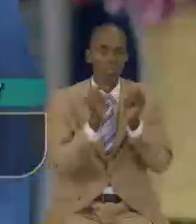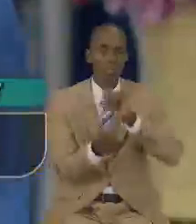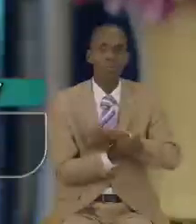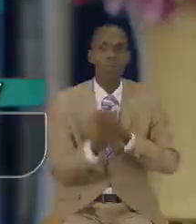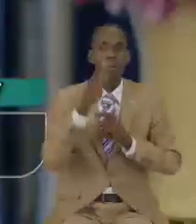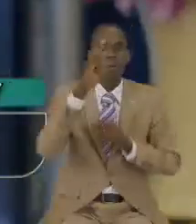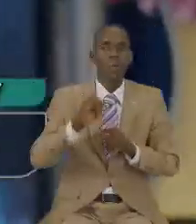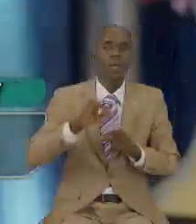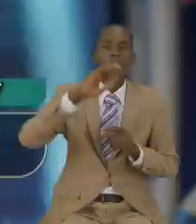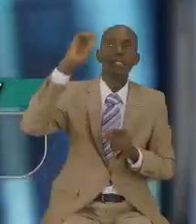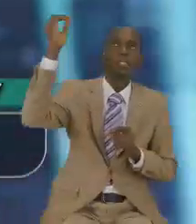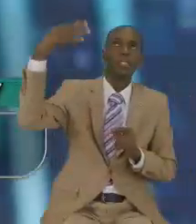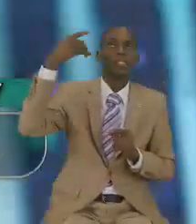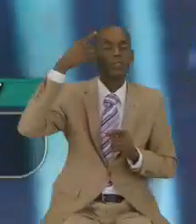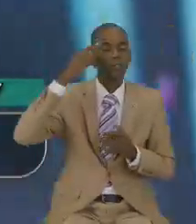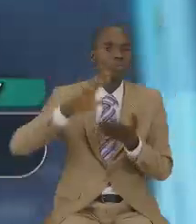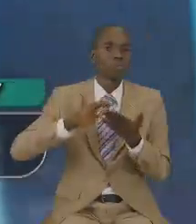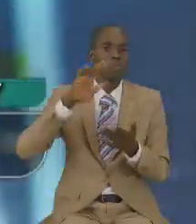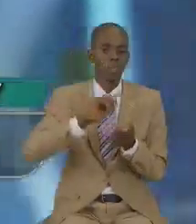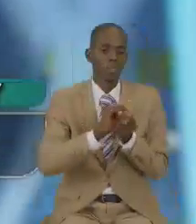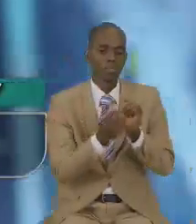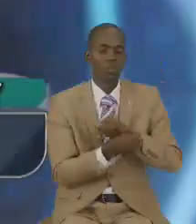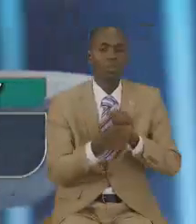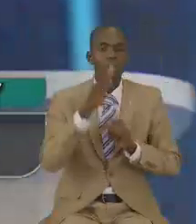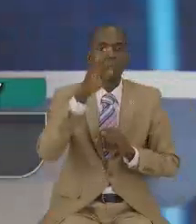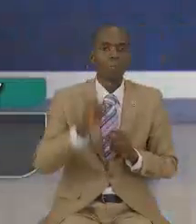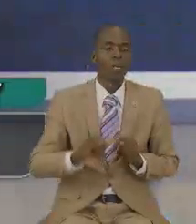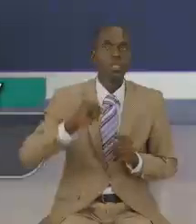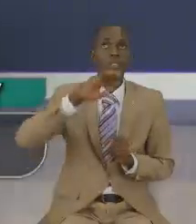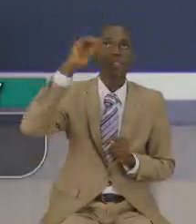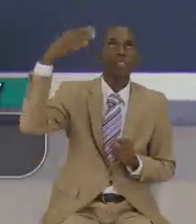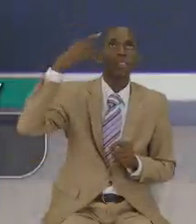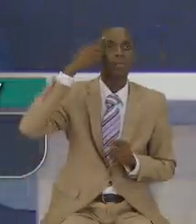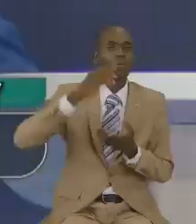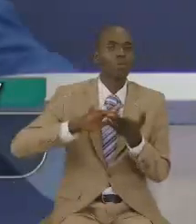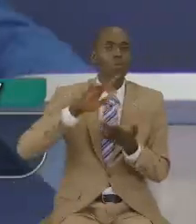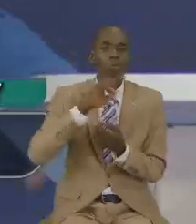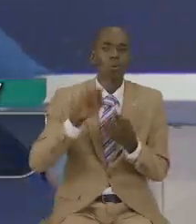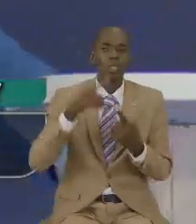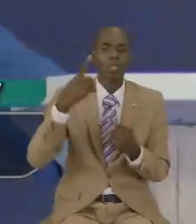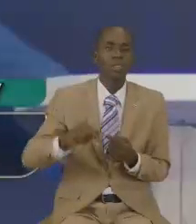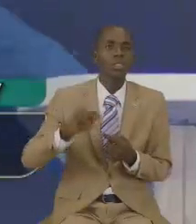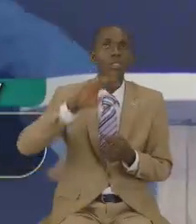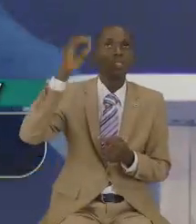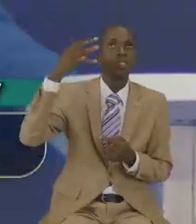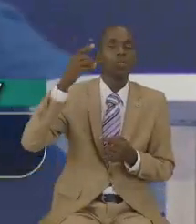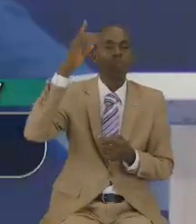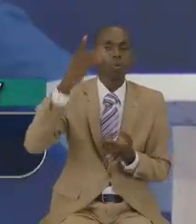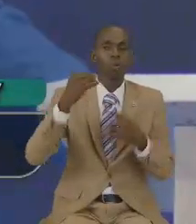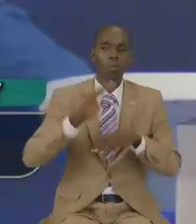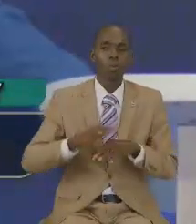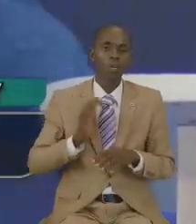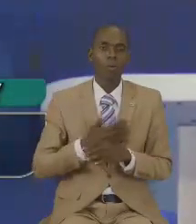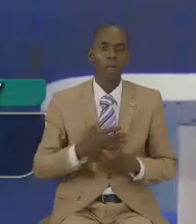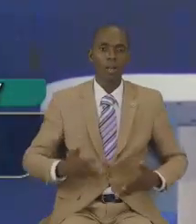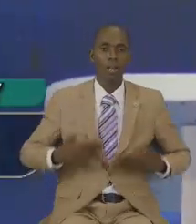glory. Transformed by grace for glory. When the grace of God comes into our lives, it does